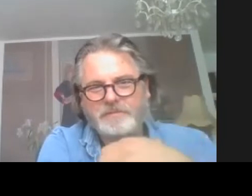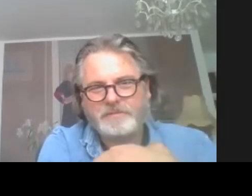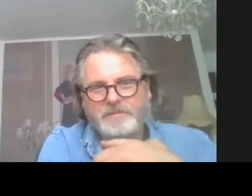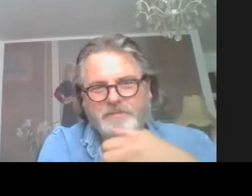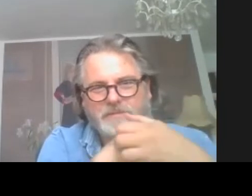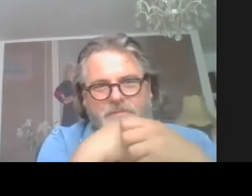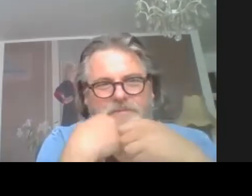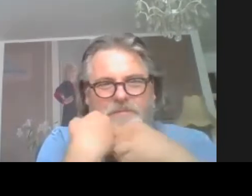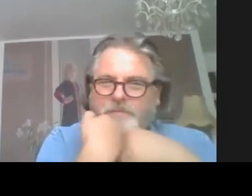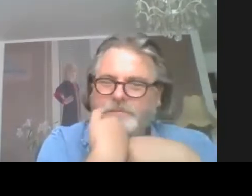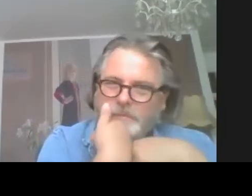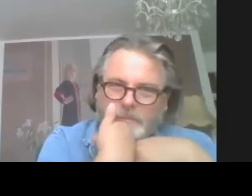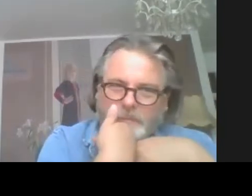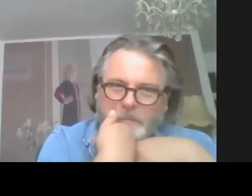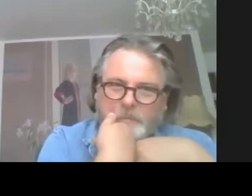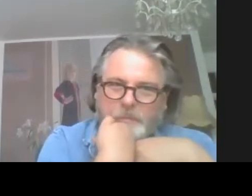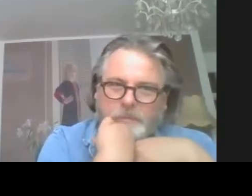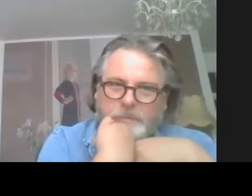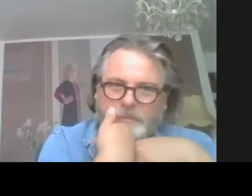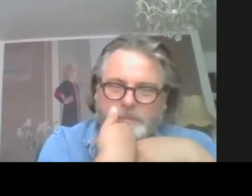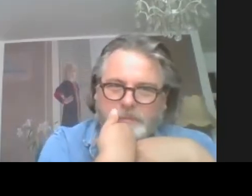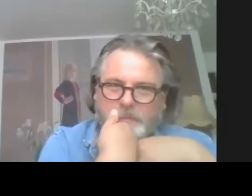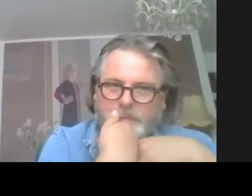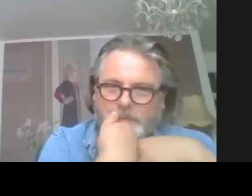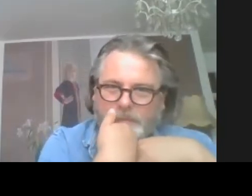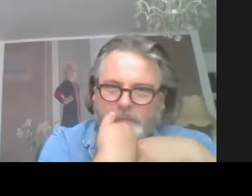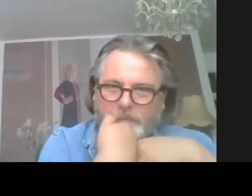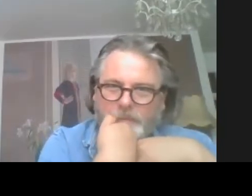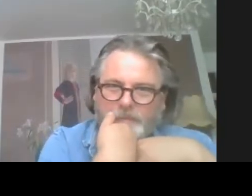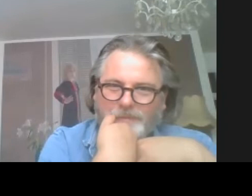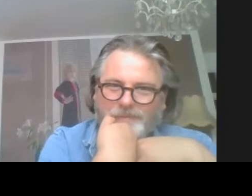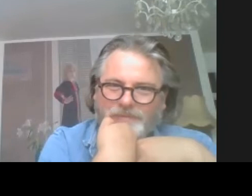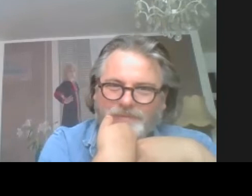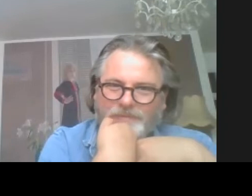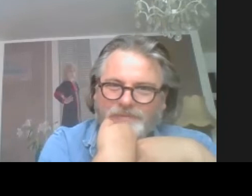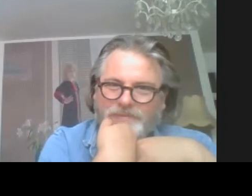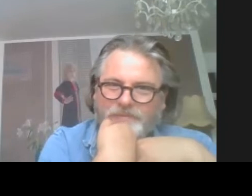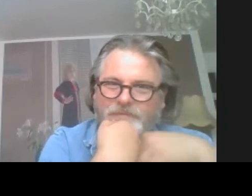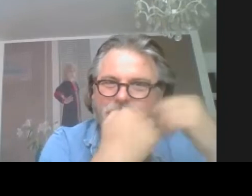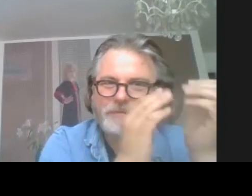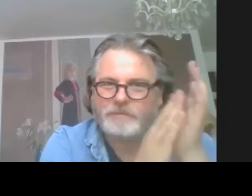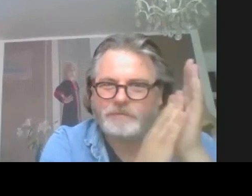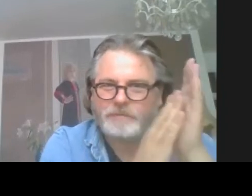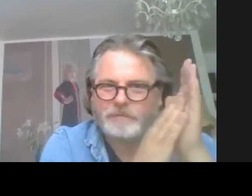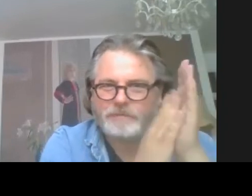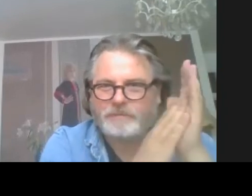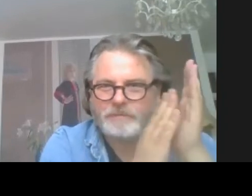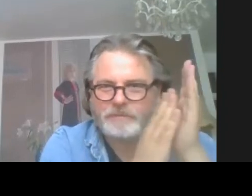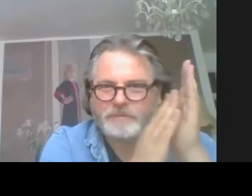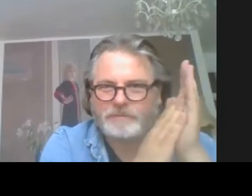just brings it to life a bit more, I think, which is great. And thank you, Josie, for talking about the Curating Exhibitions project as well, which